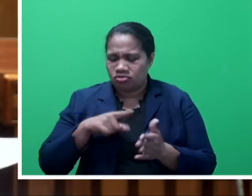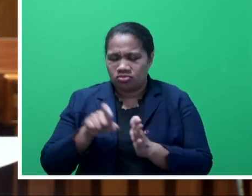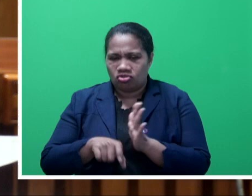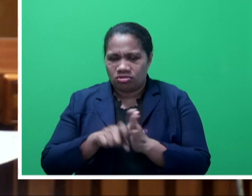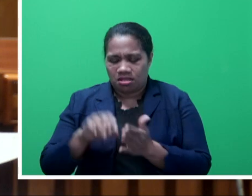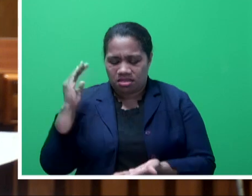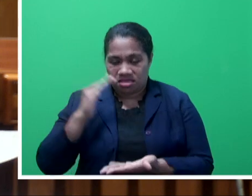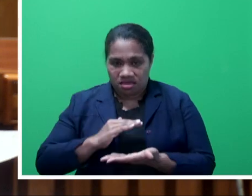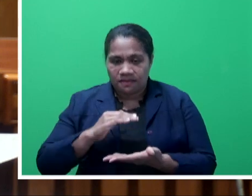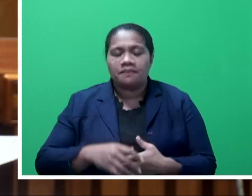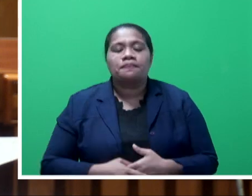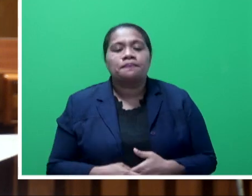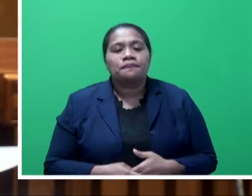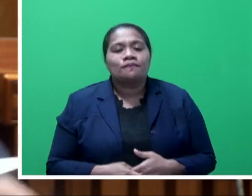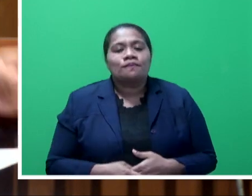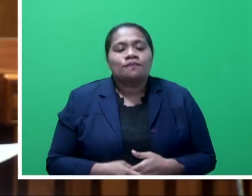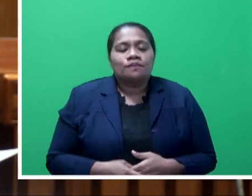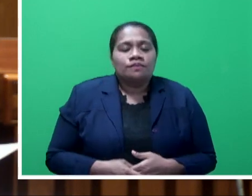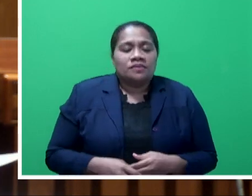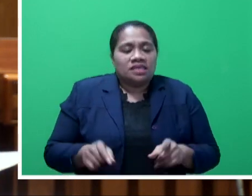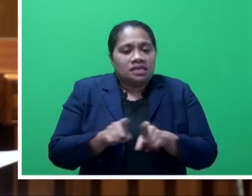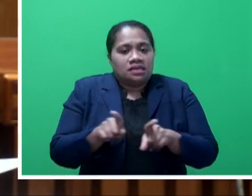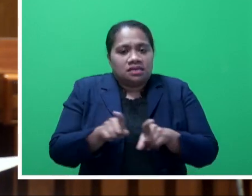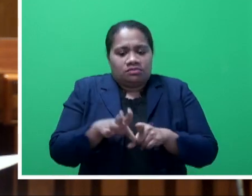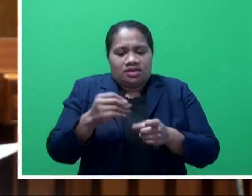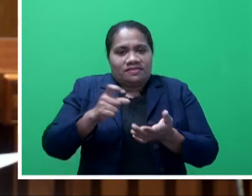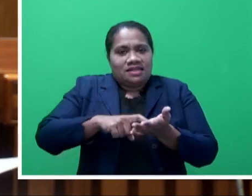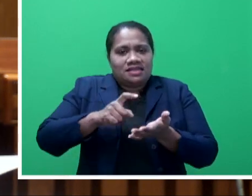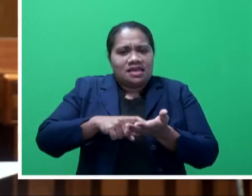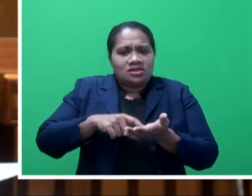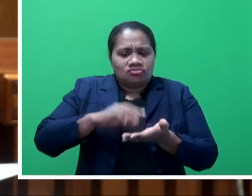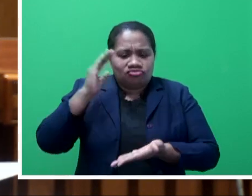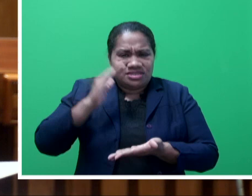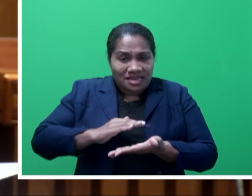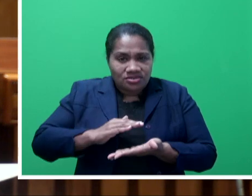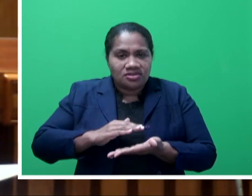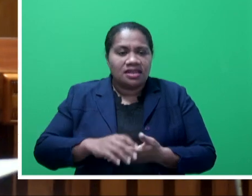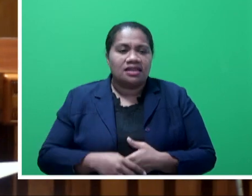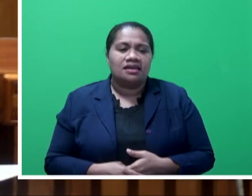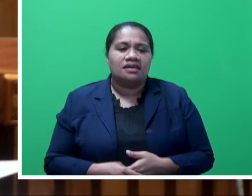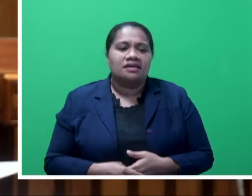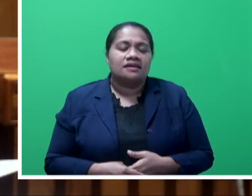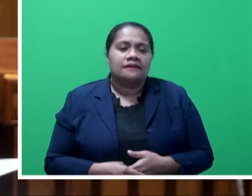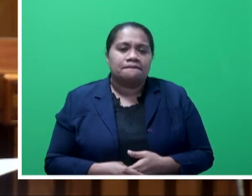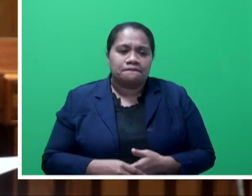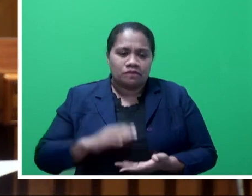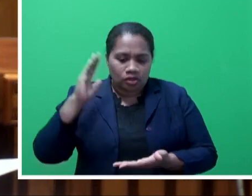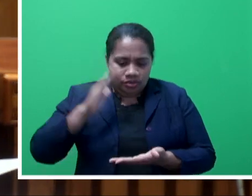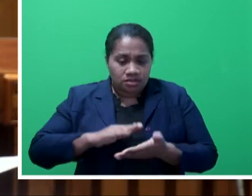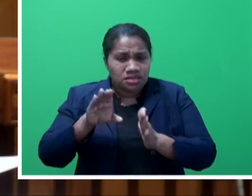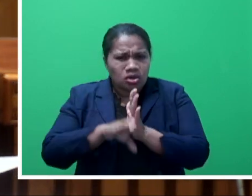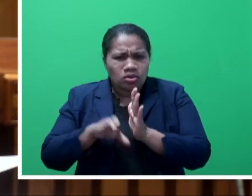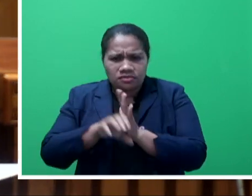rationalized. We have also, Mr. Speaker, sir, that reduction has also taken place by reducing costs from the 2 to